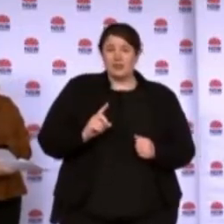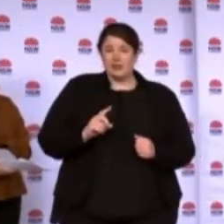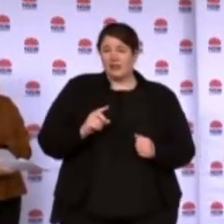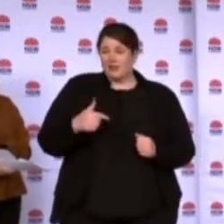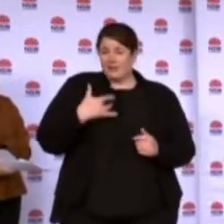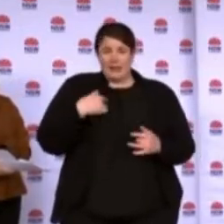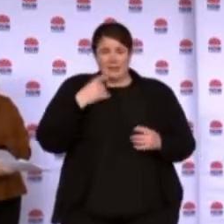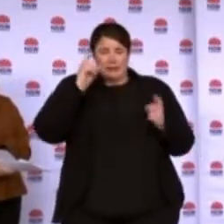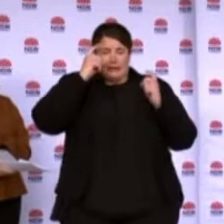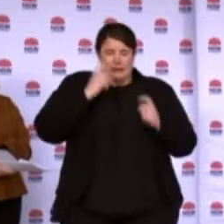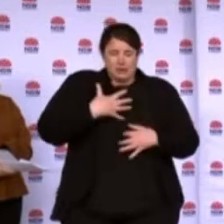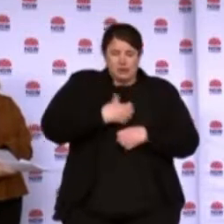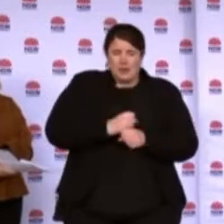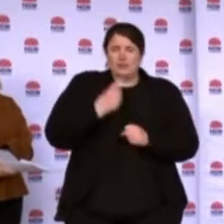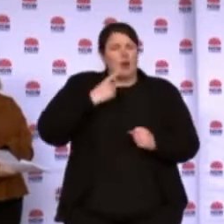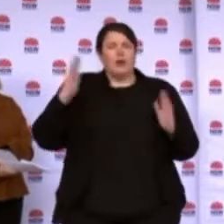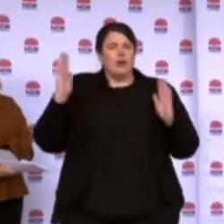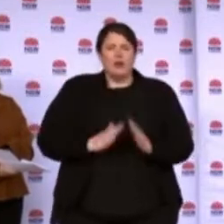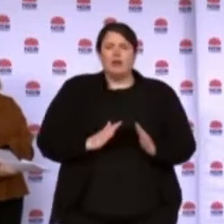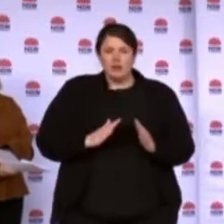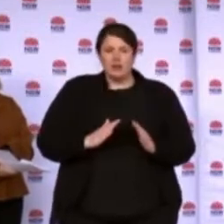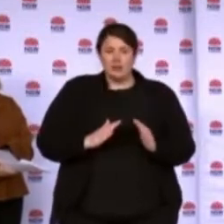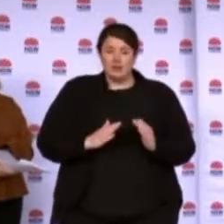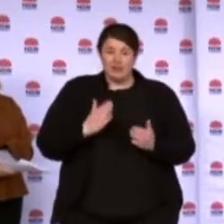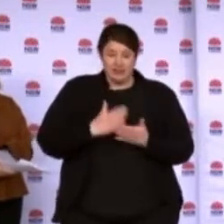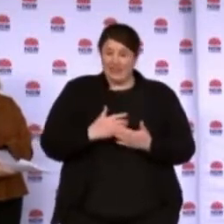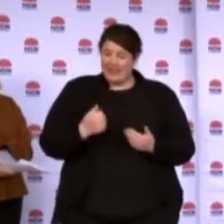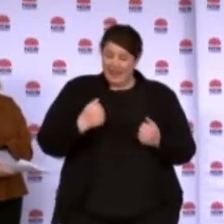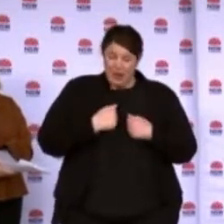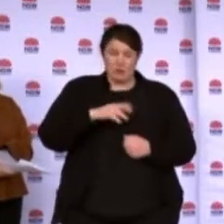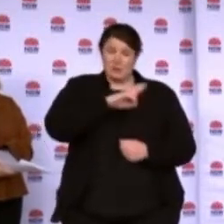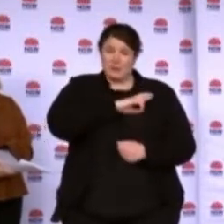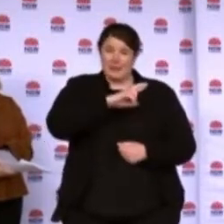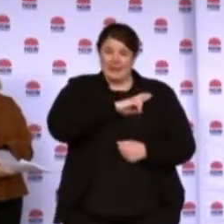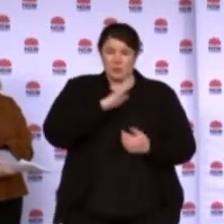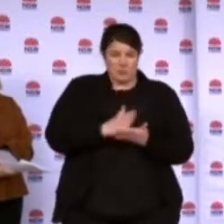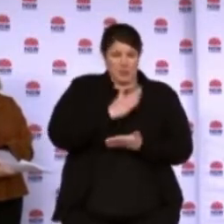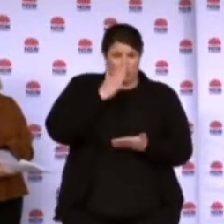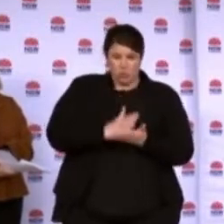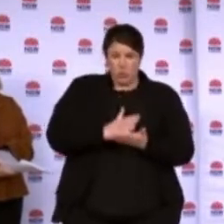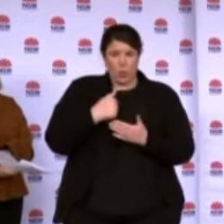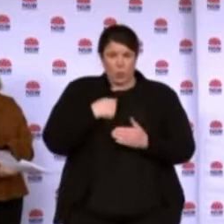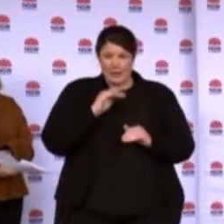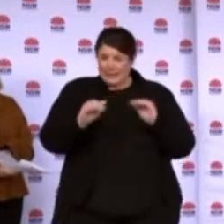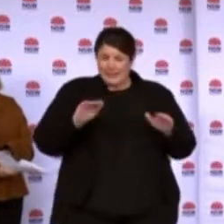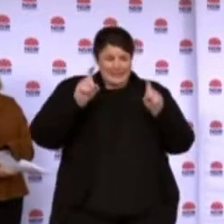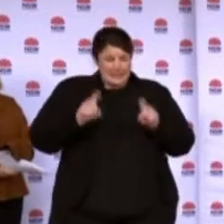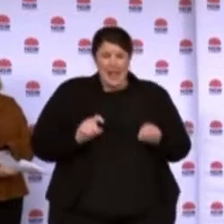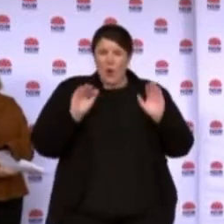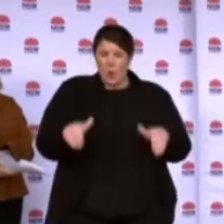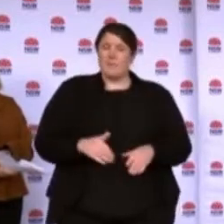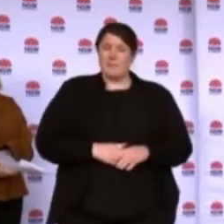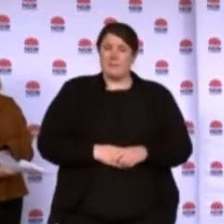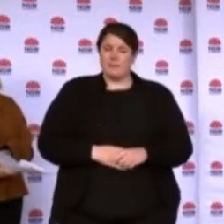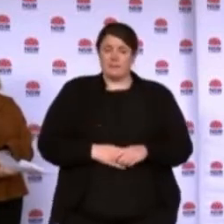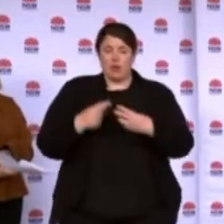we're all feeling, and the future is in our hands. It's up to us to make sure we get the word out. And whilst those